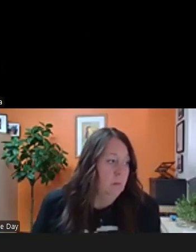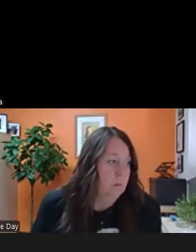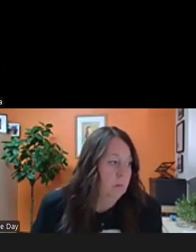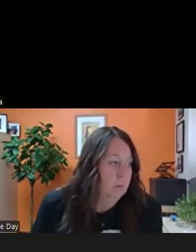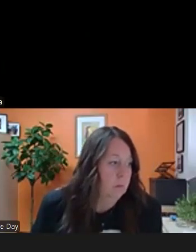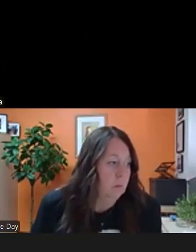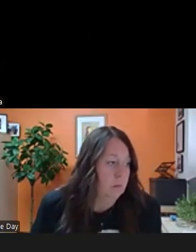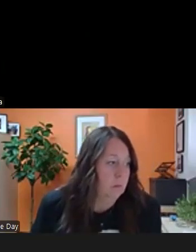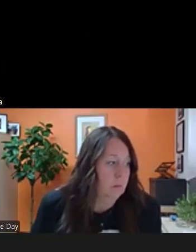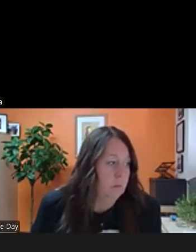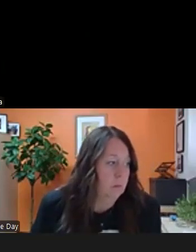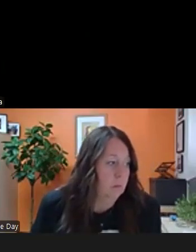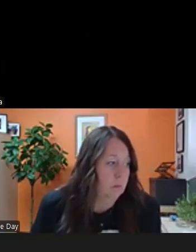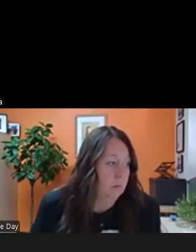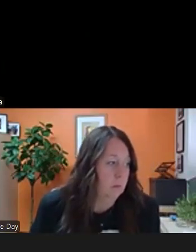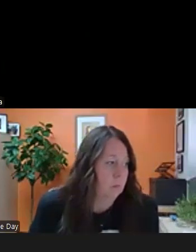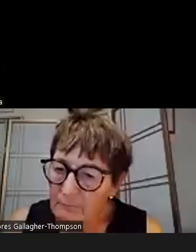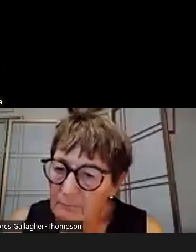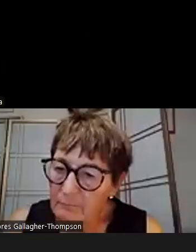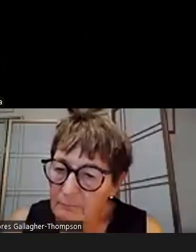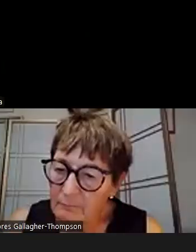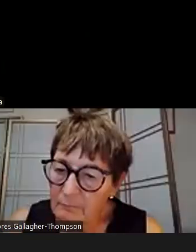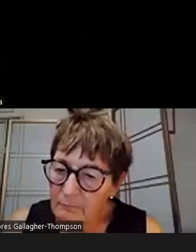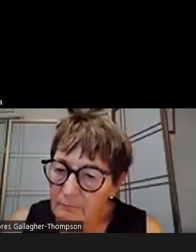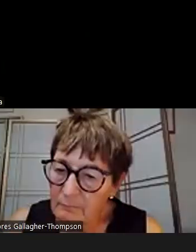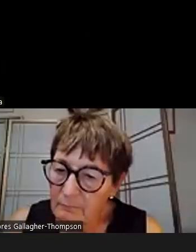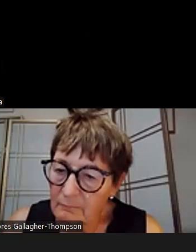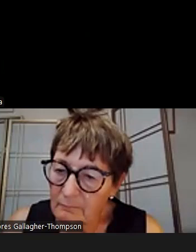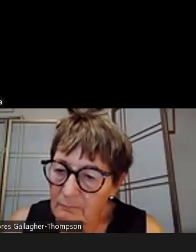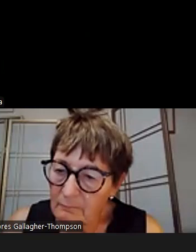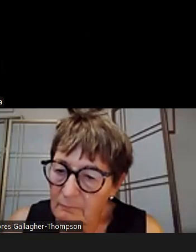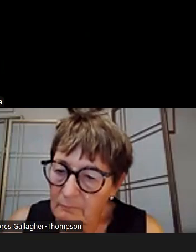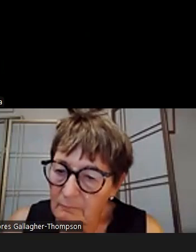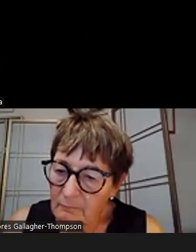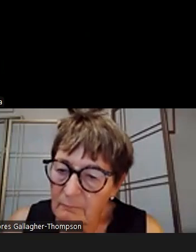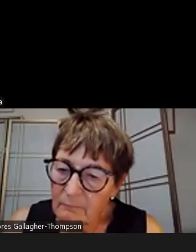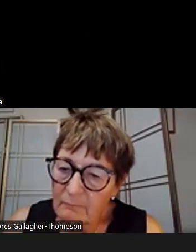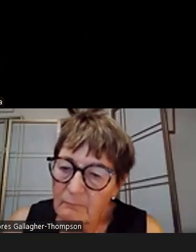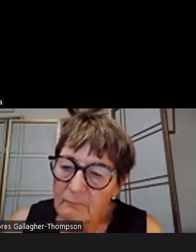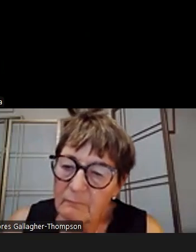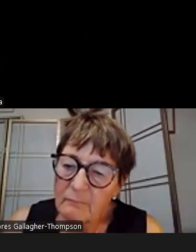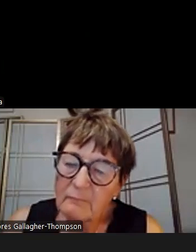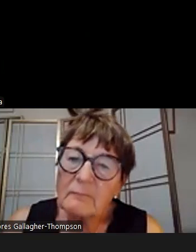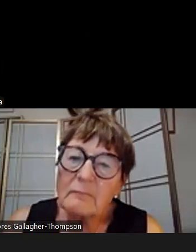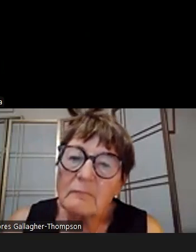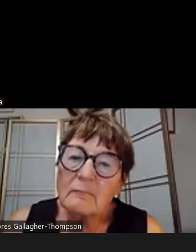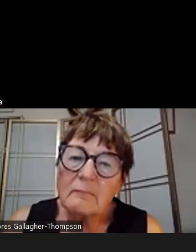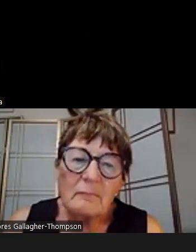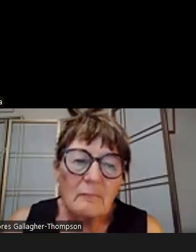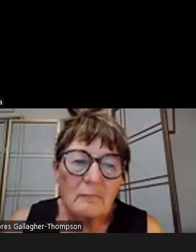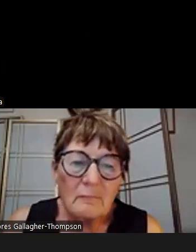that we had made at the California Day of Action. So, all right,